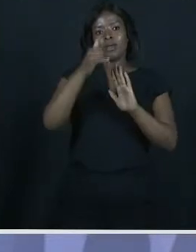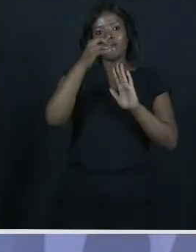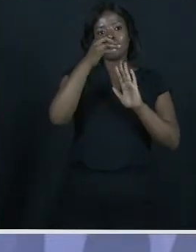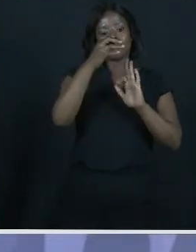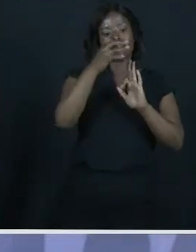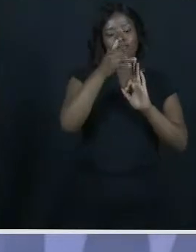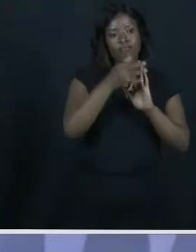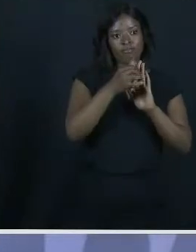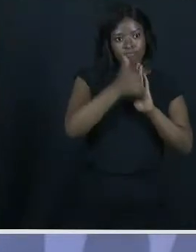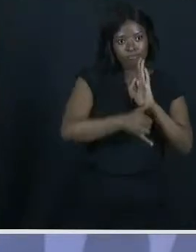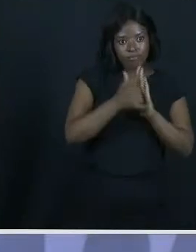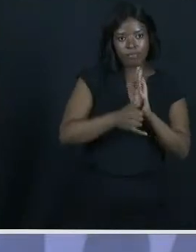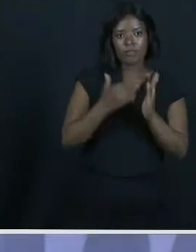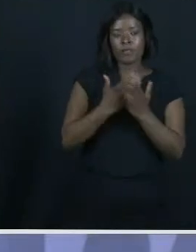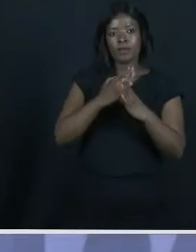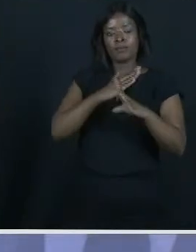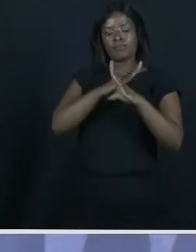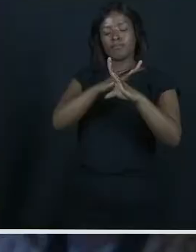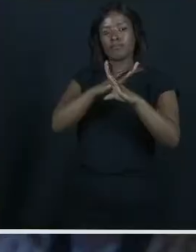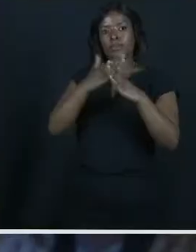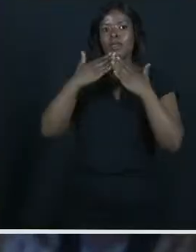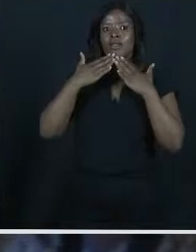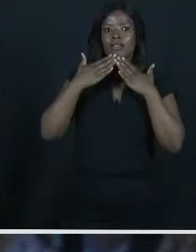crisis. Thank you very much.